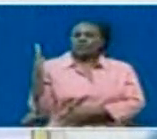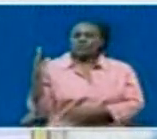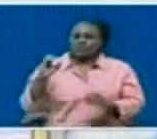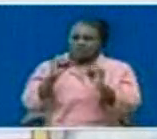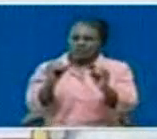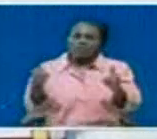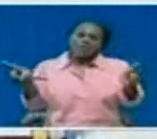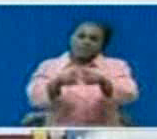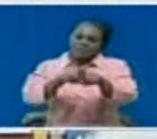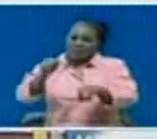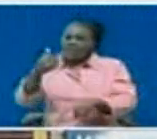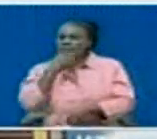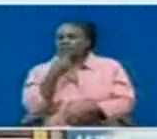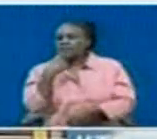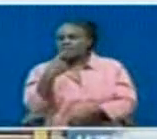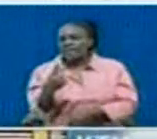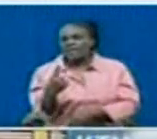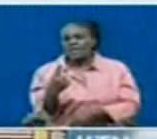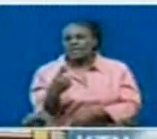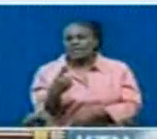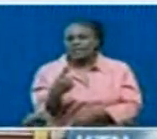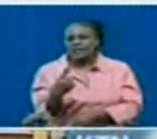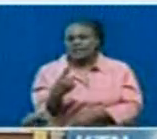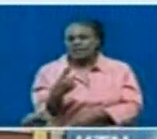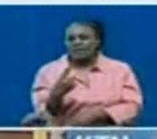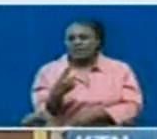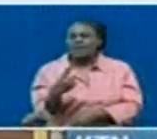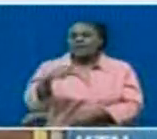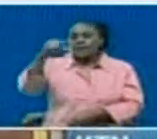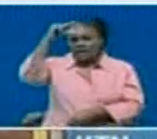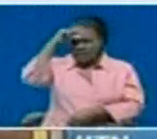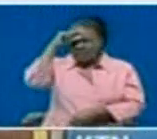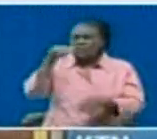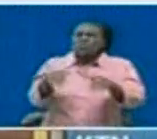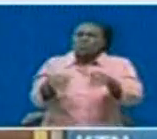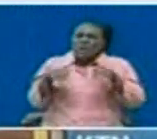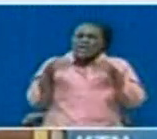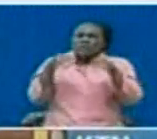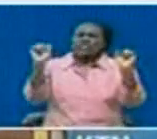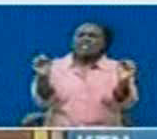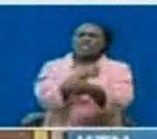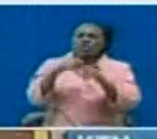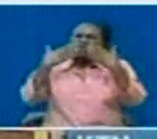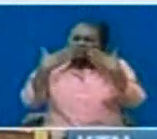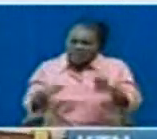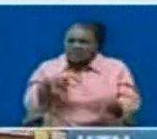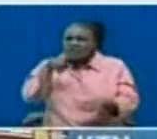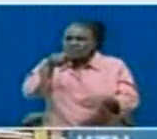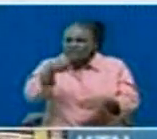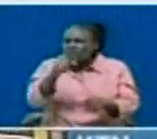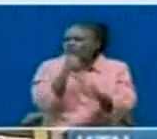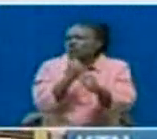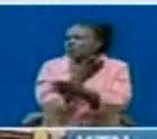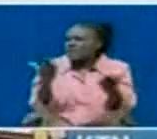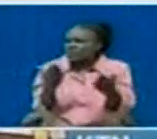one sharing those sentiments, saying, should the government wait until the damage is done for it to do something? That is a